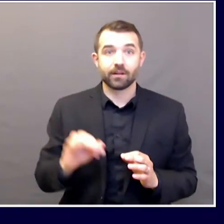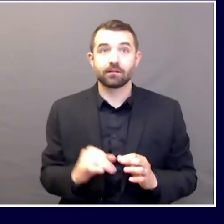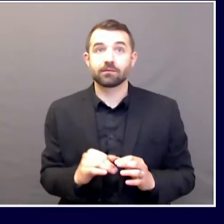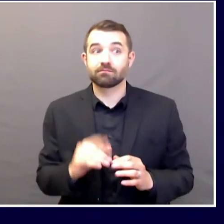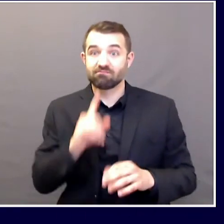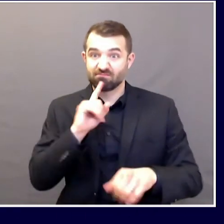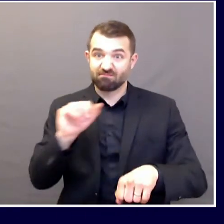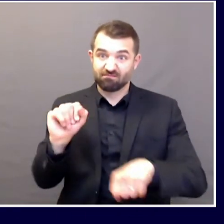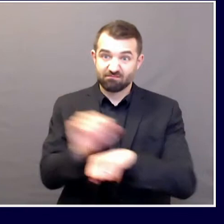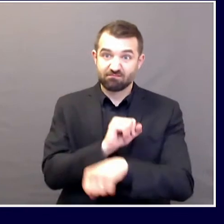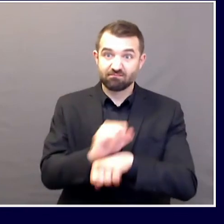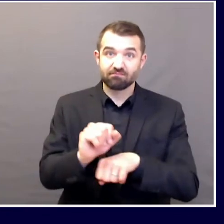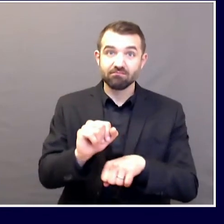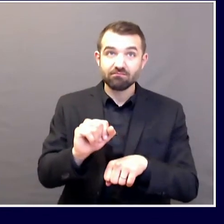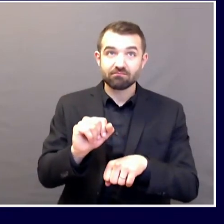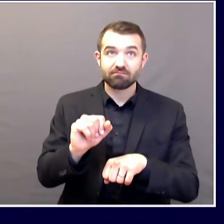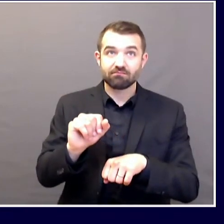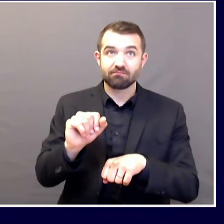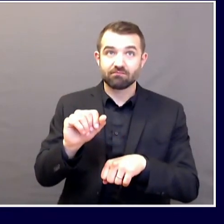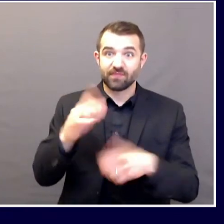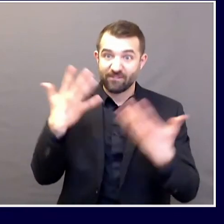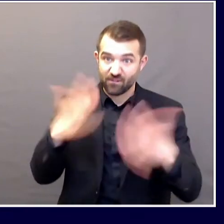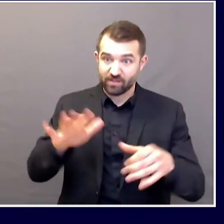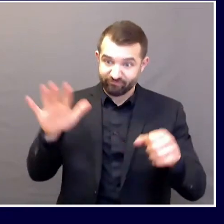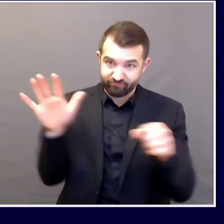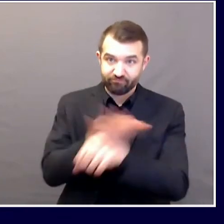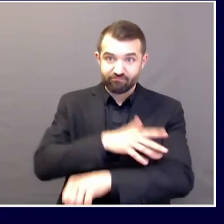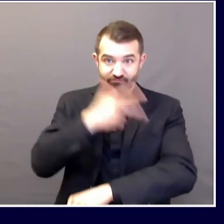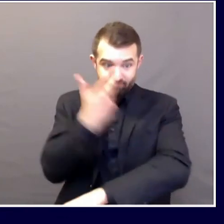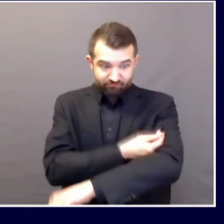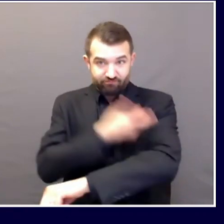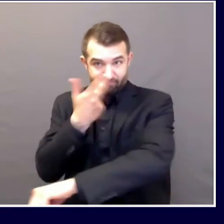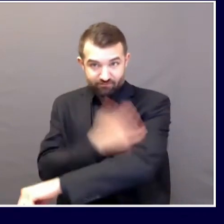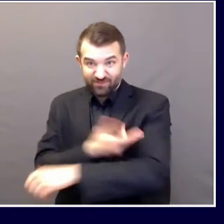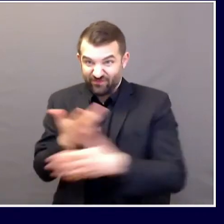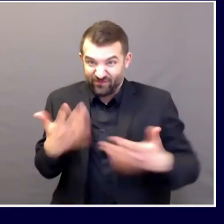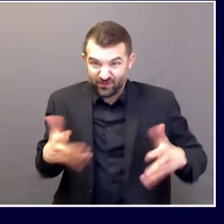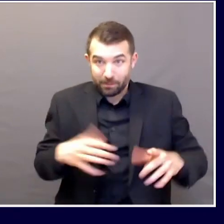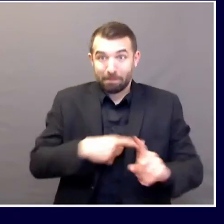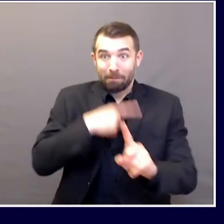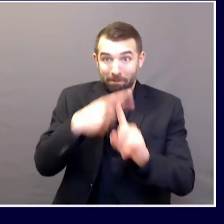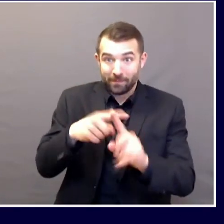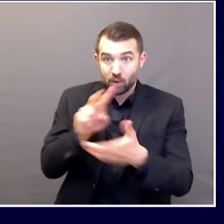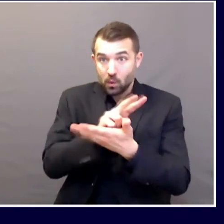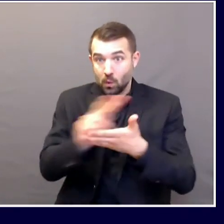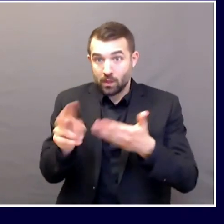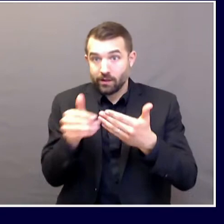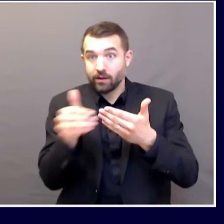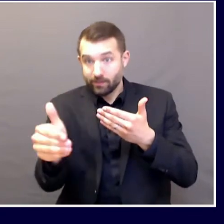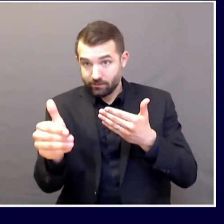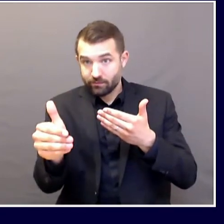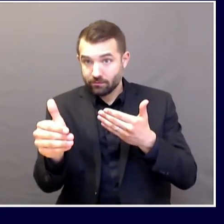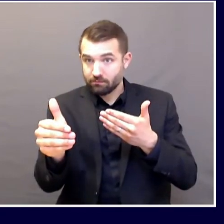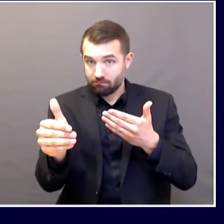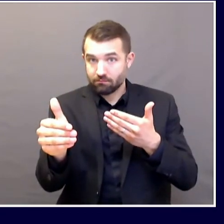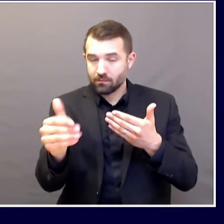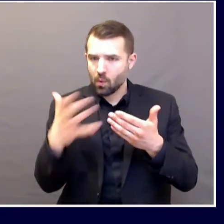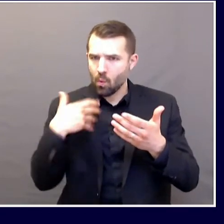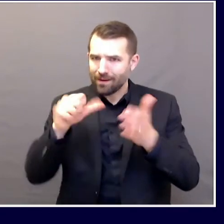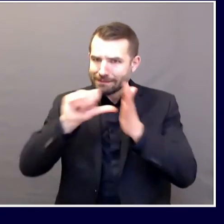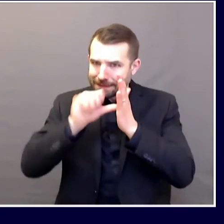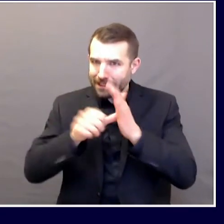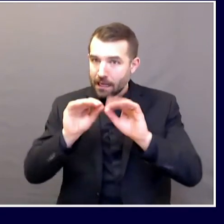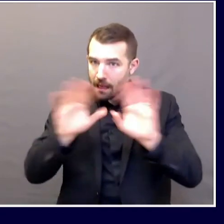But it's really important here to remember the word that is doing the work here, fully, as in